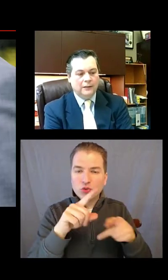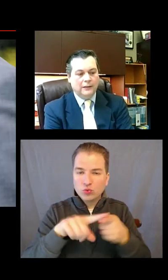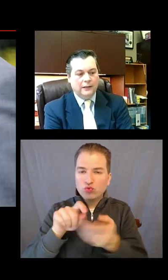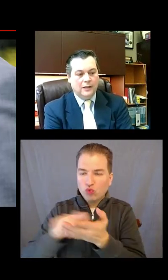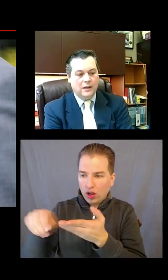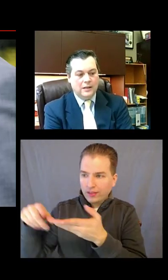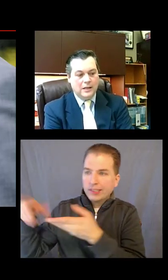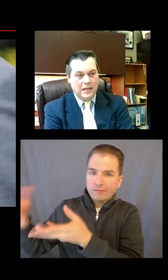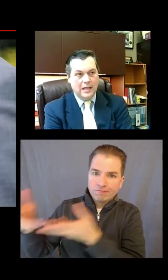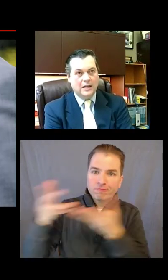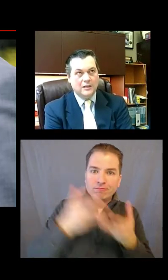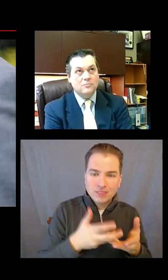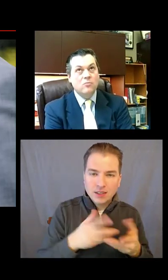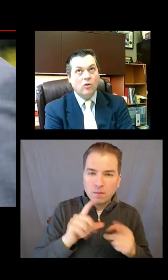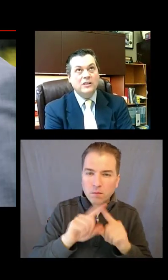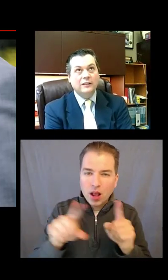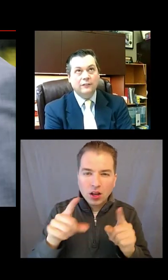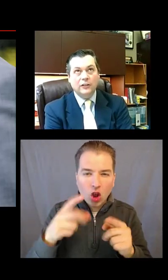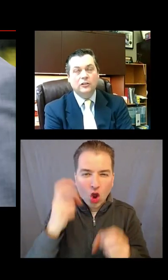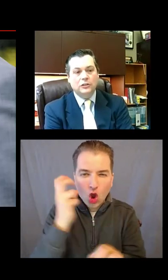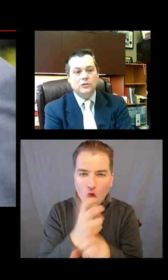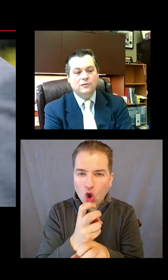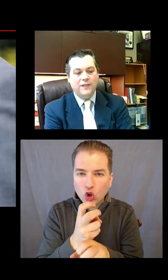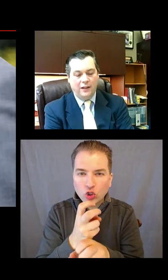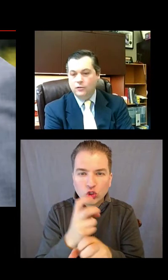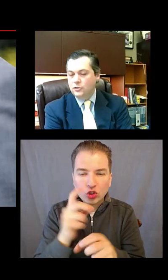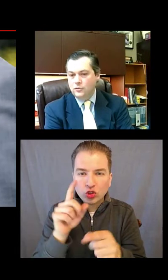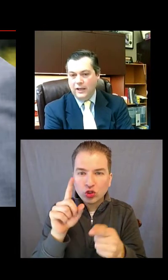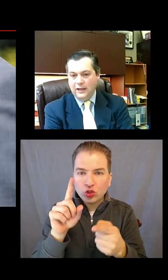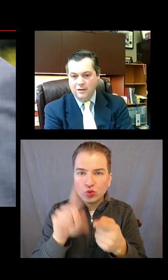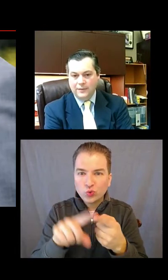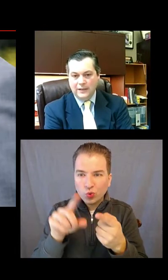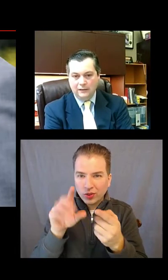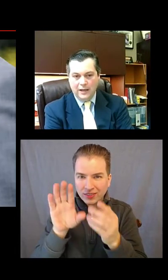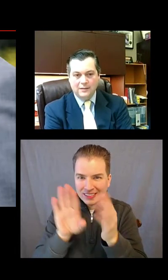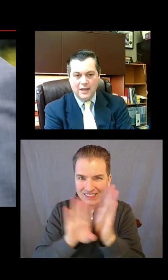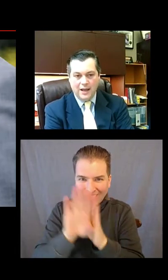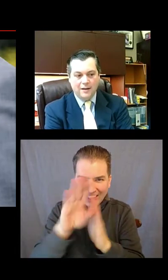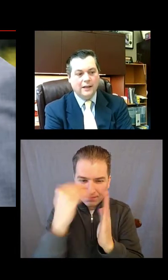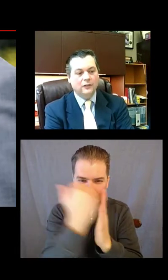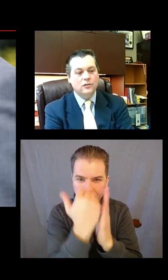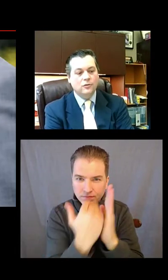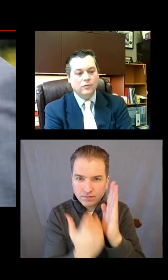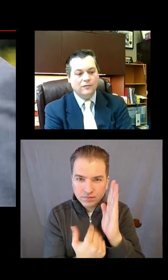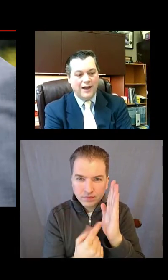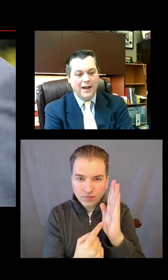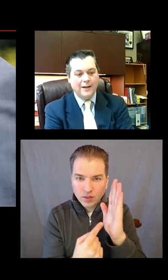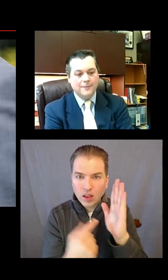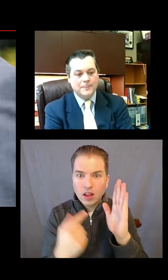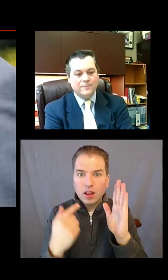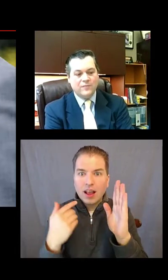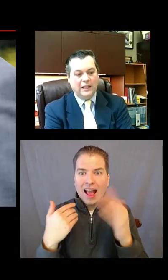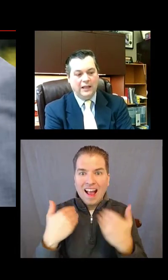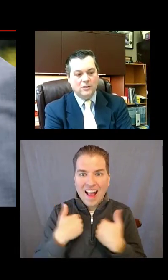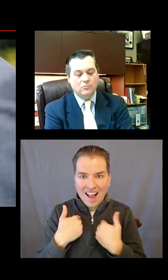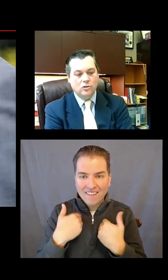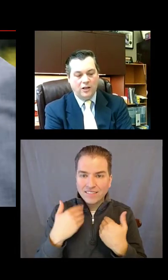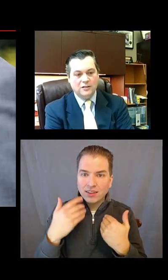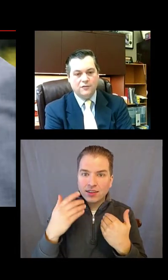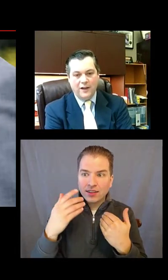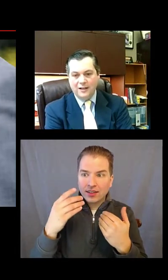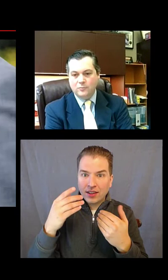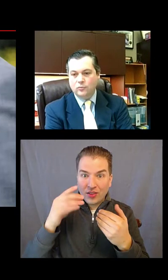but it is more difficult to value a company like that and to provide